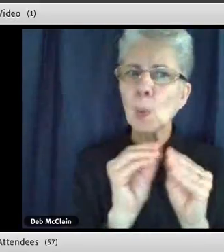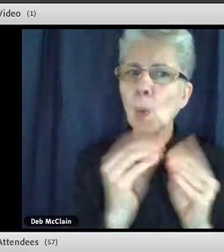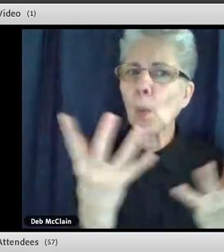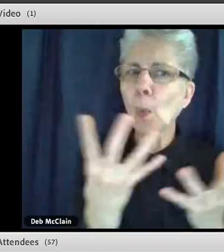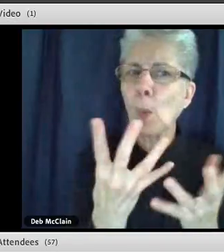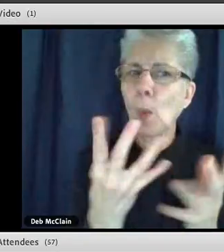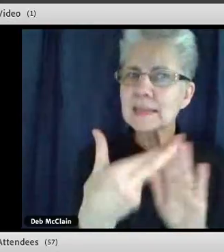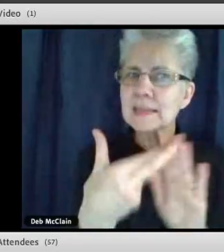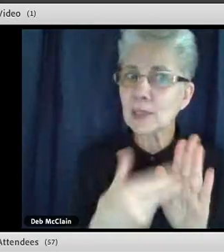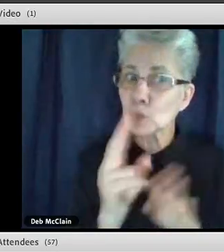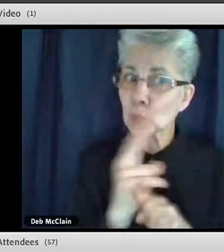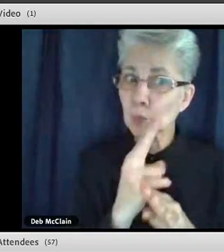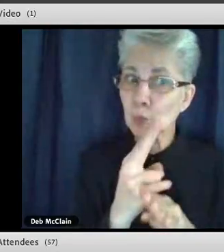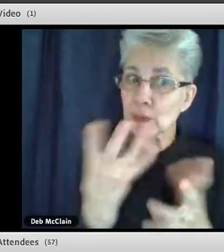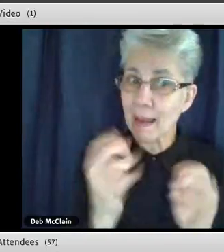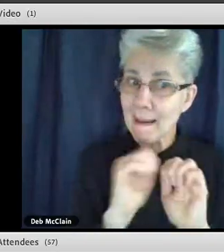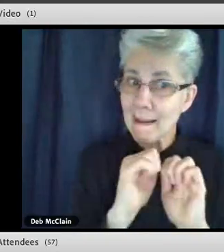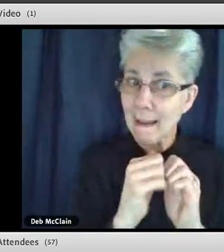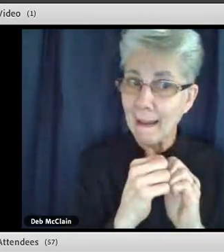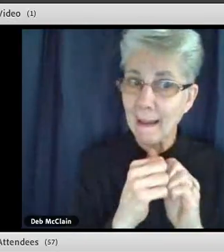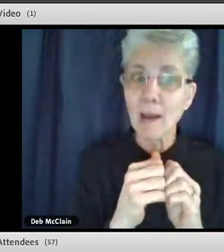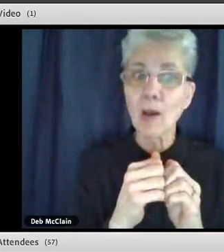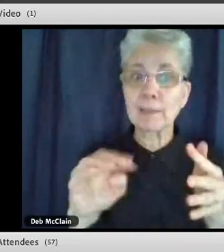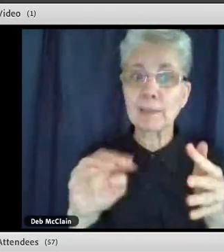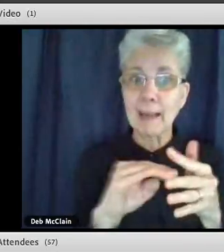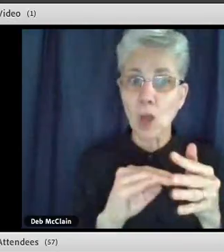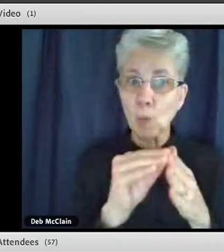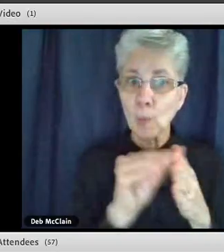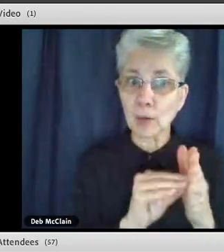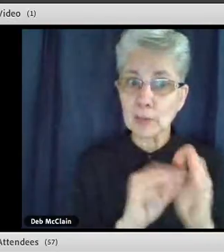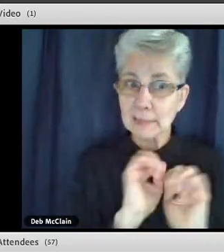are used in a catalog record?